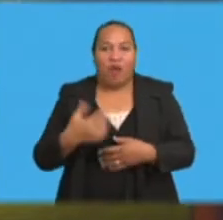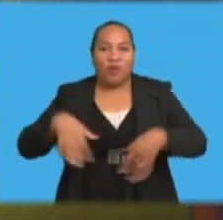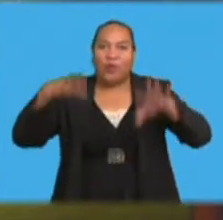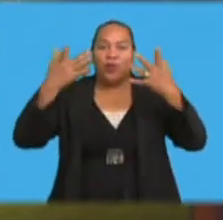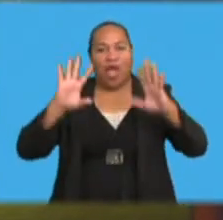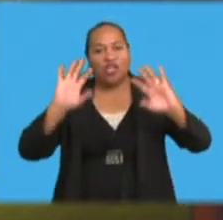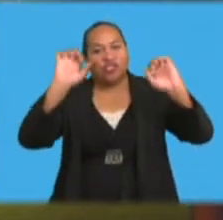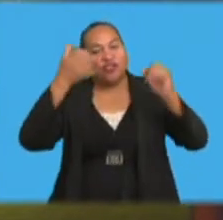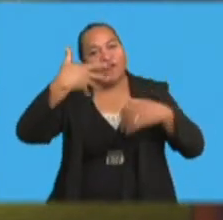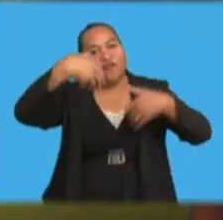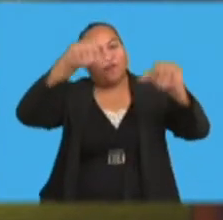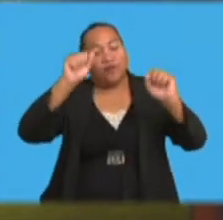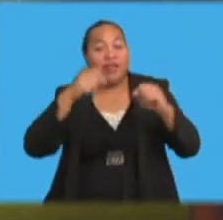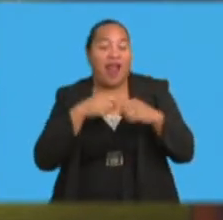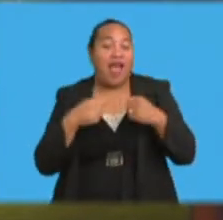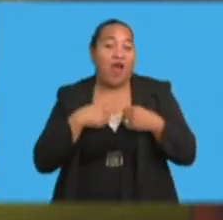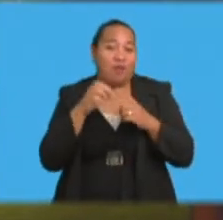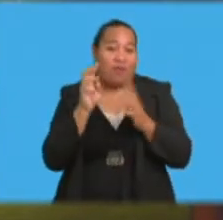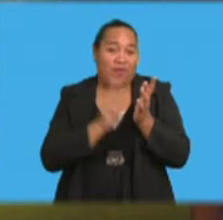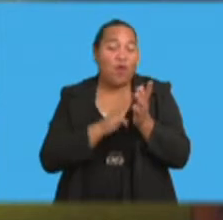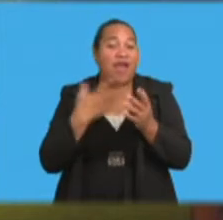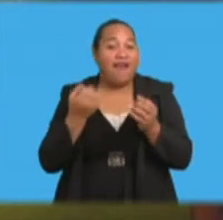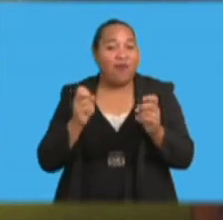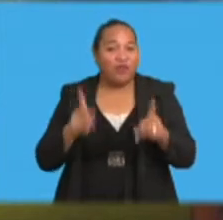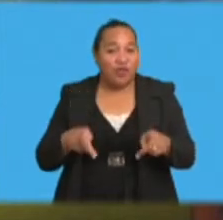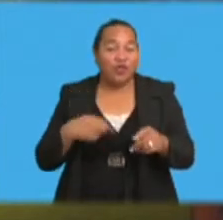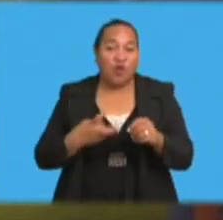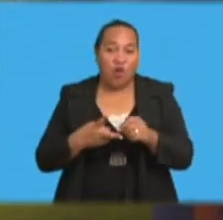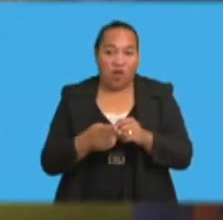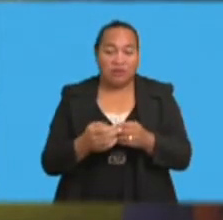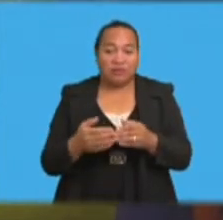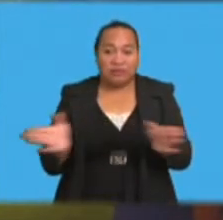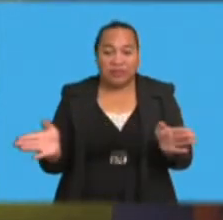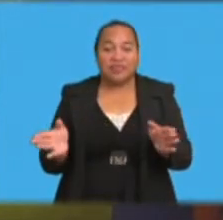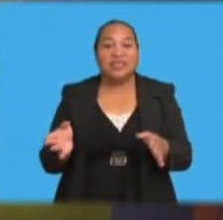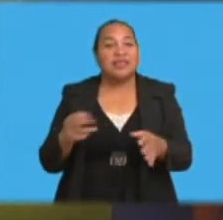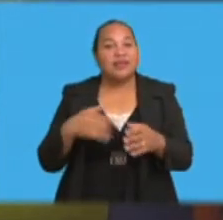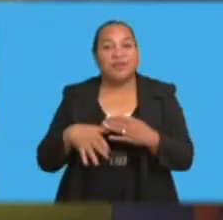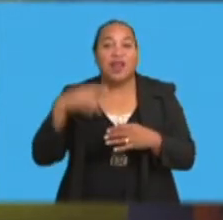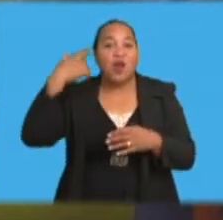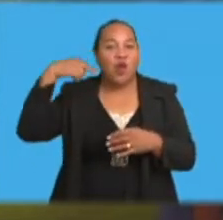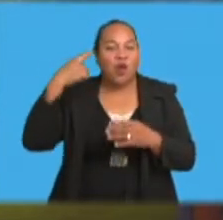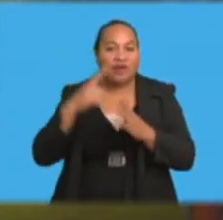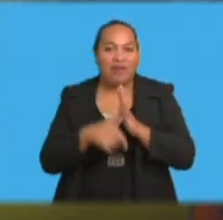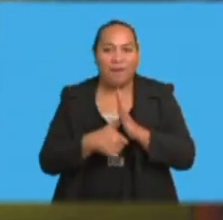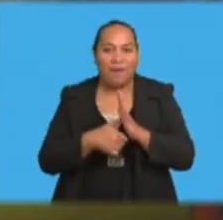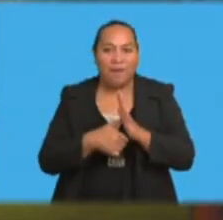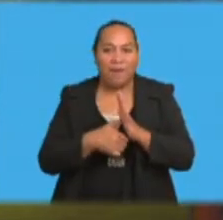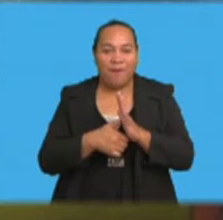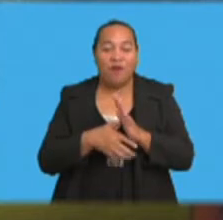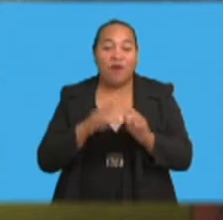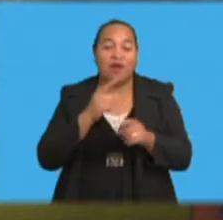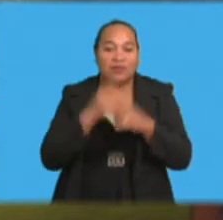achievement, and indeed our Honourable Prime Minister will have the opportunity to open the London Stock Exchange at 8 AM London time with the green